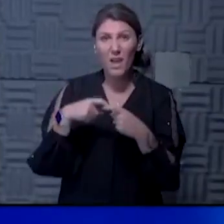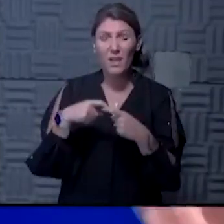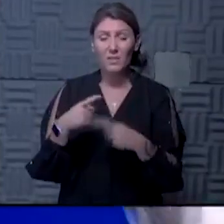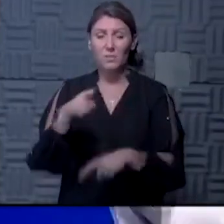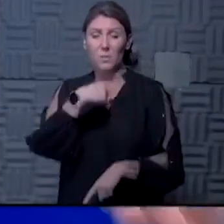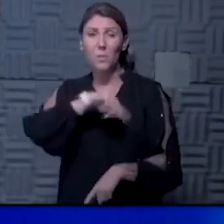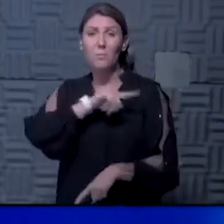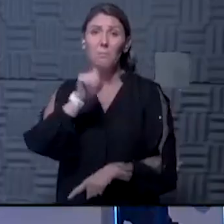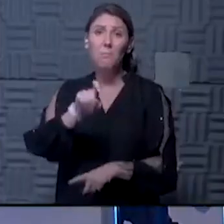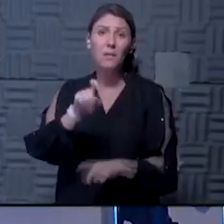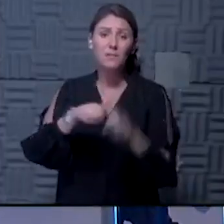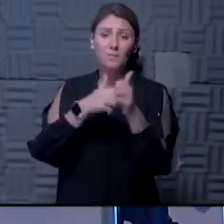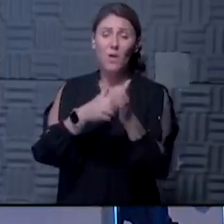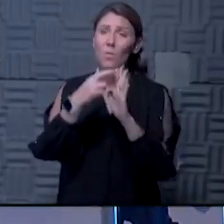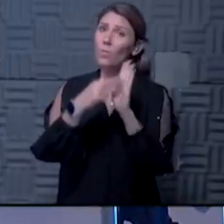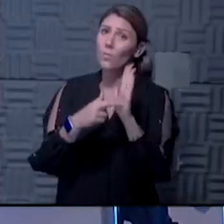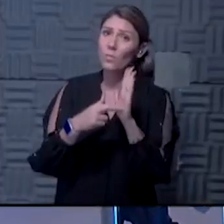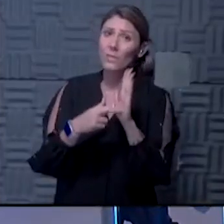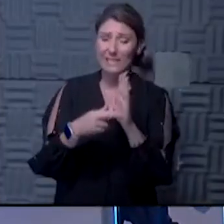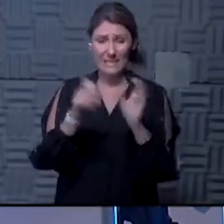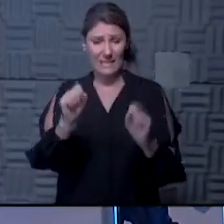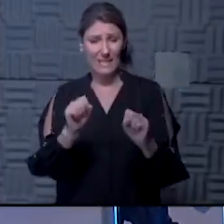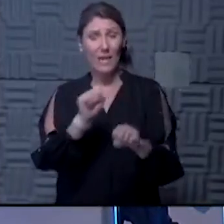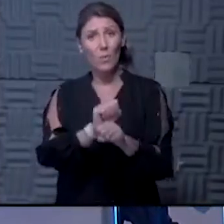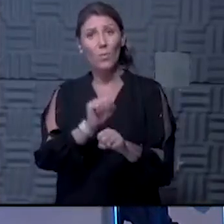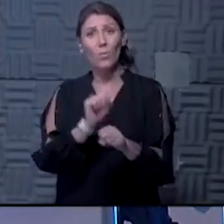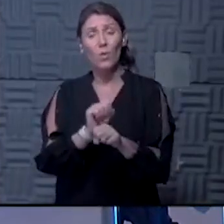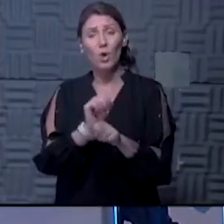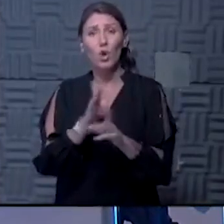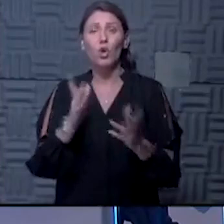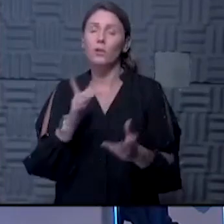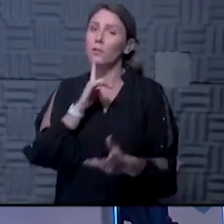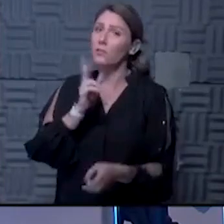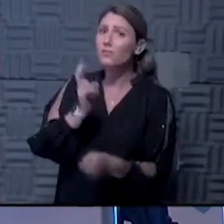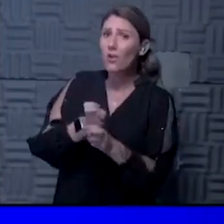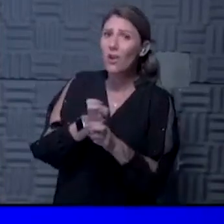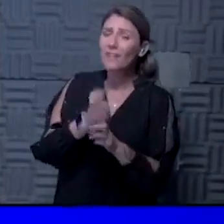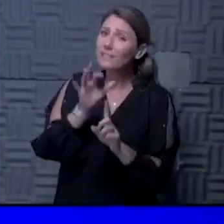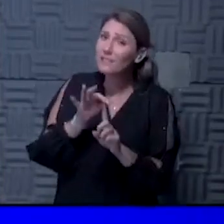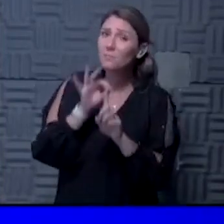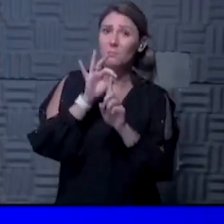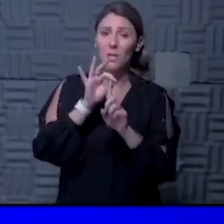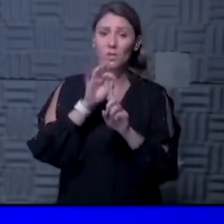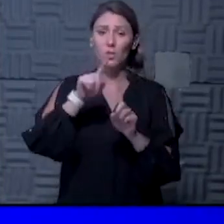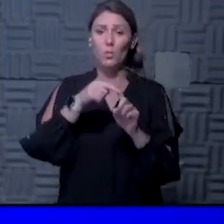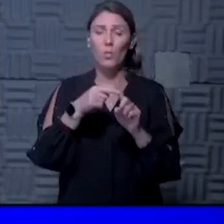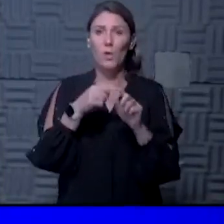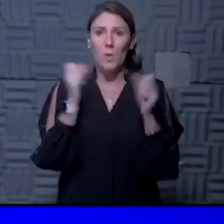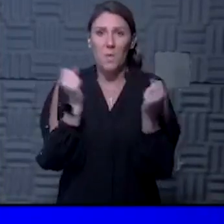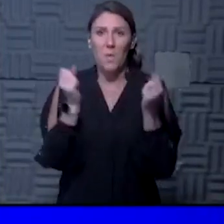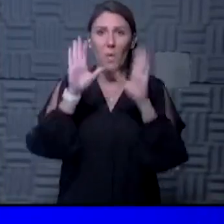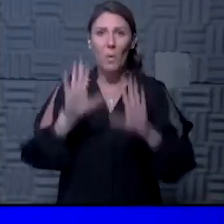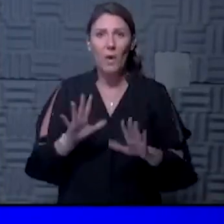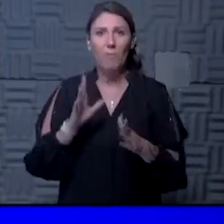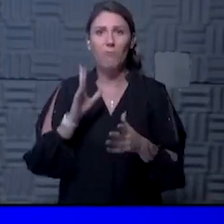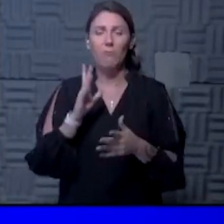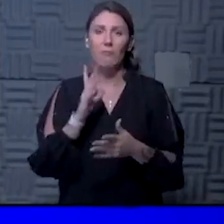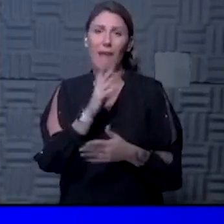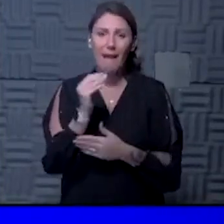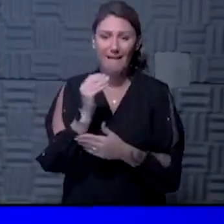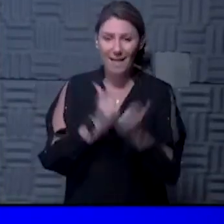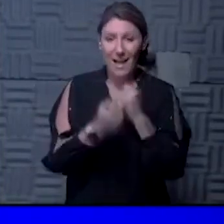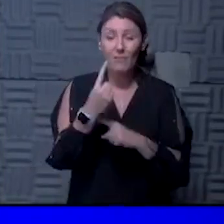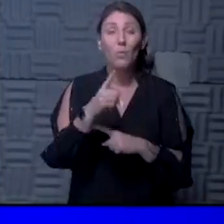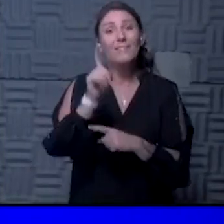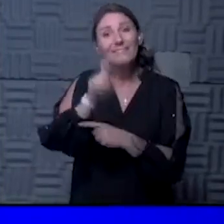that can work. Yeah, absolutely. And it's hard to do, especially, again, as we are getting into colder weather. Everybody has been enduring